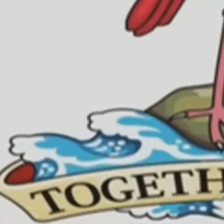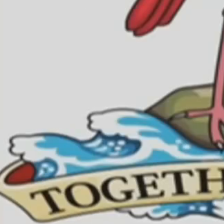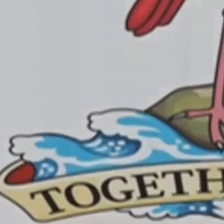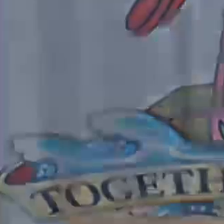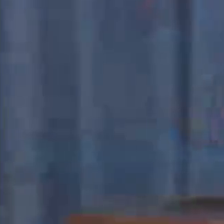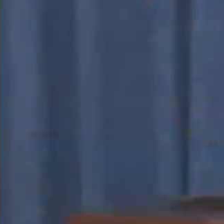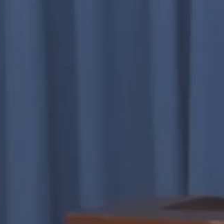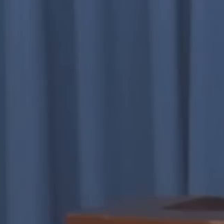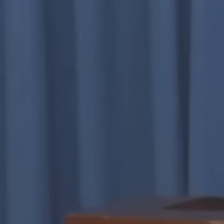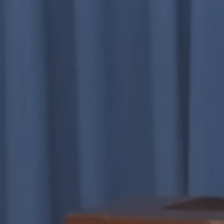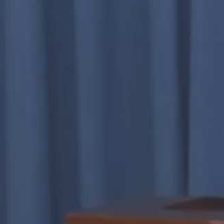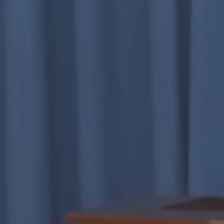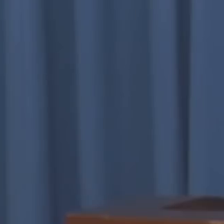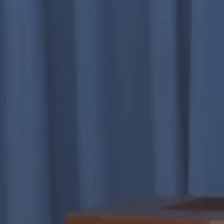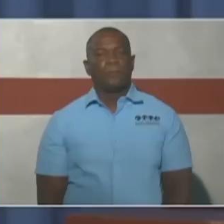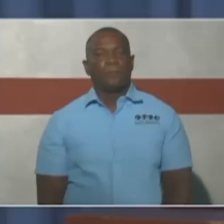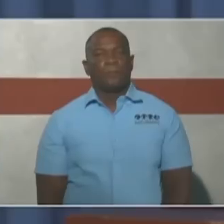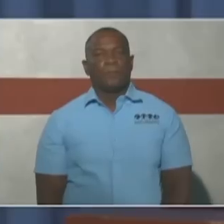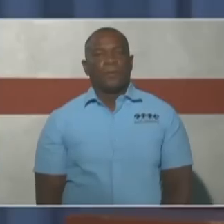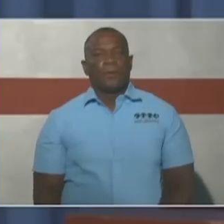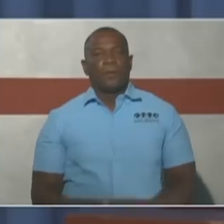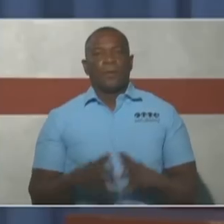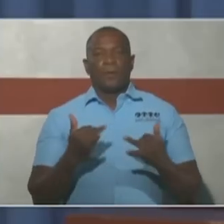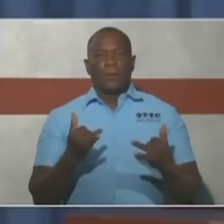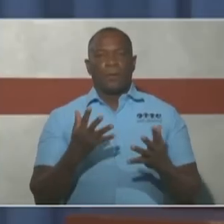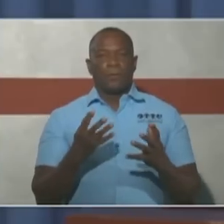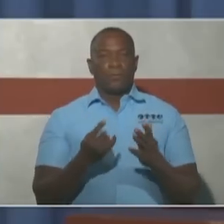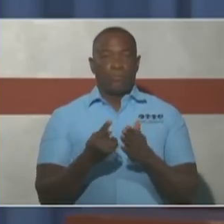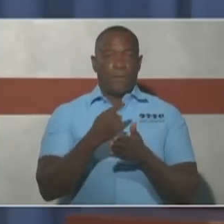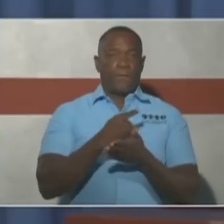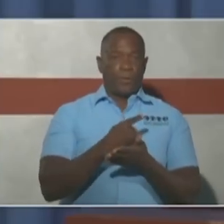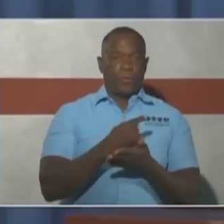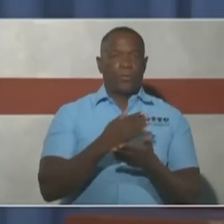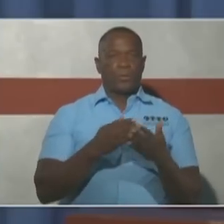the ambulance transport service.